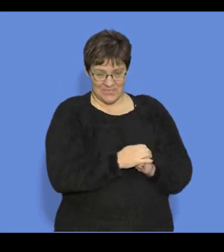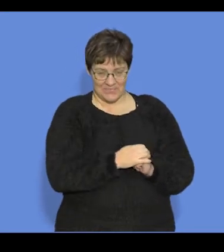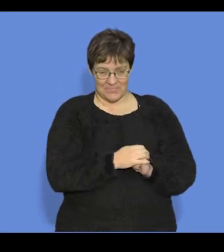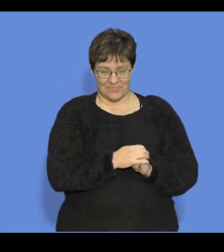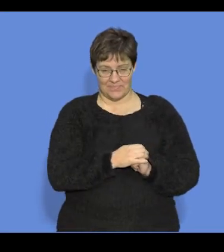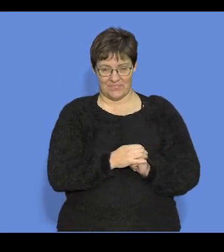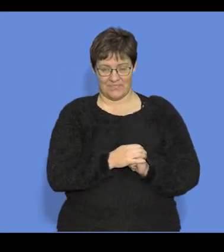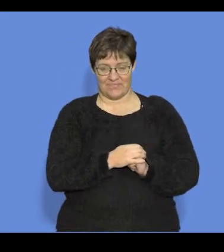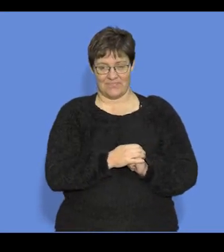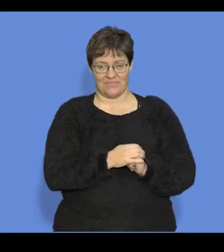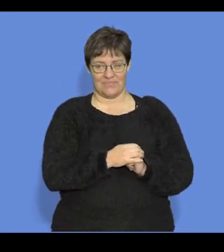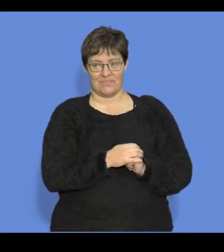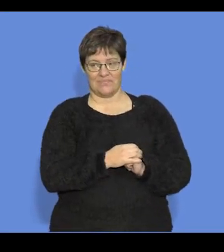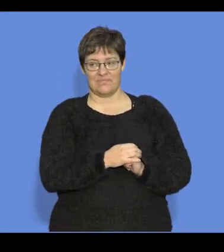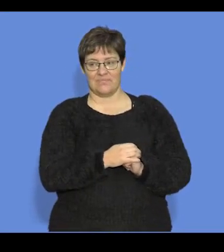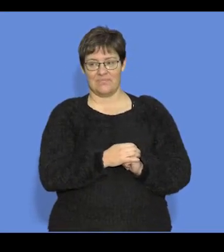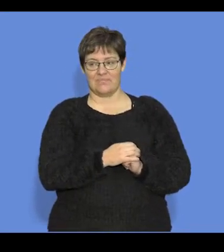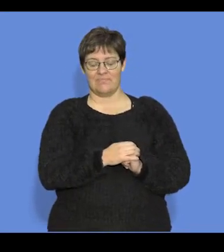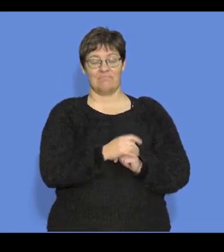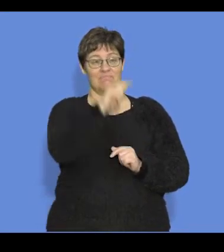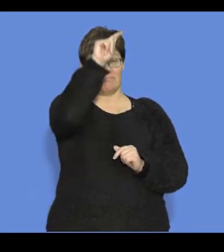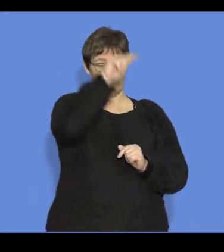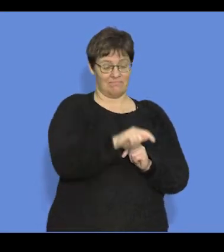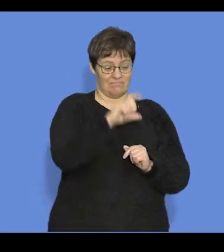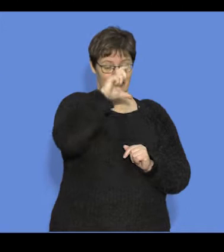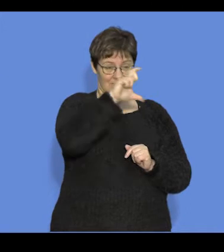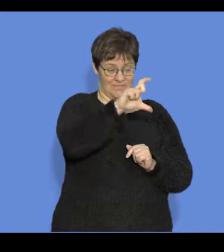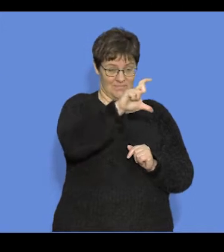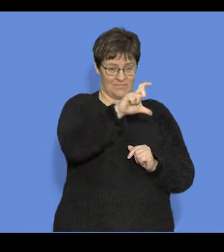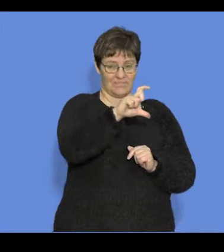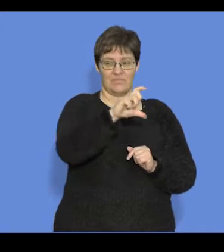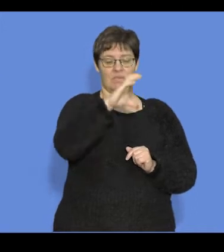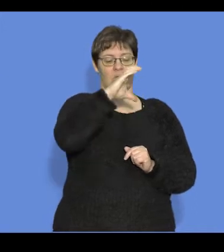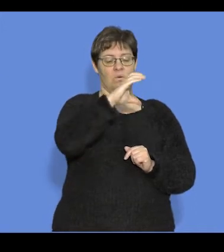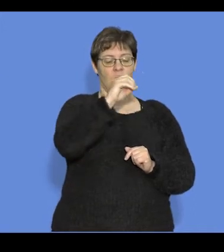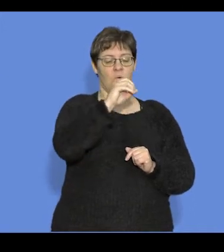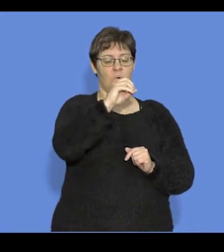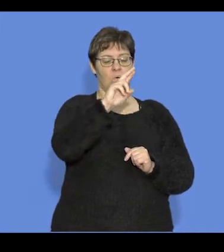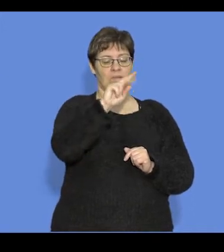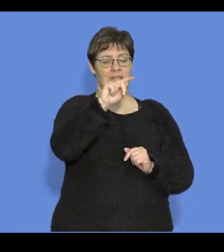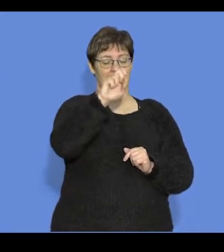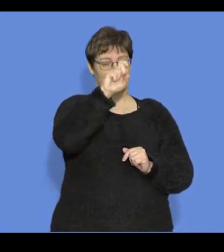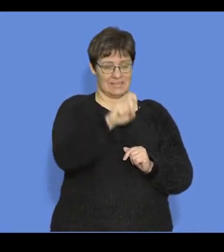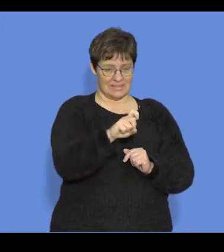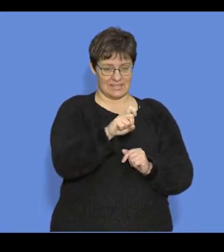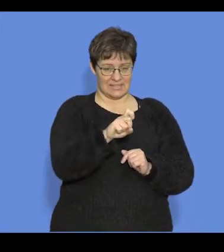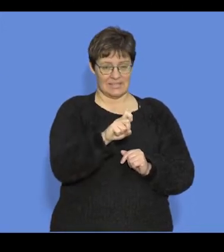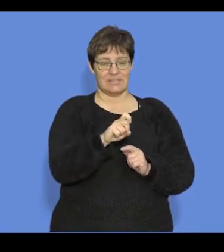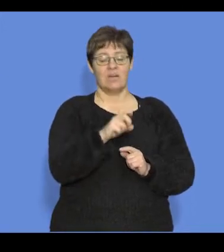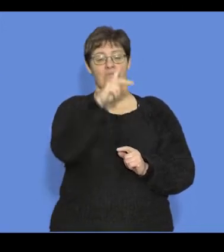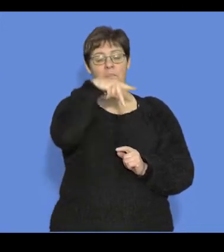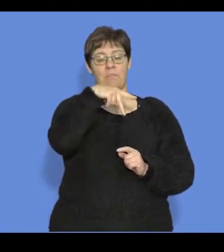root hairs. That is the cortex of parenchyma cells where food is